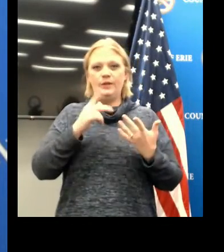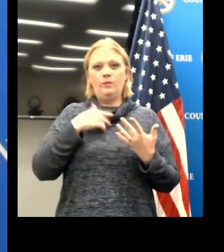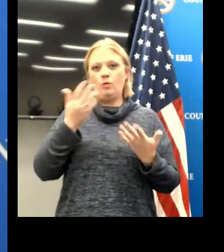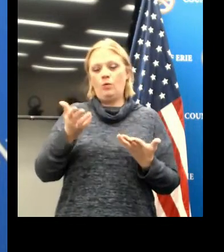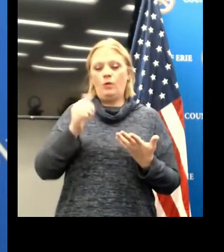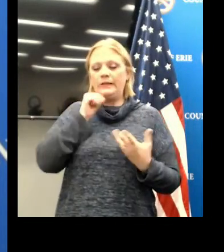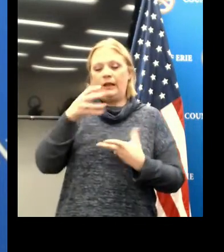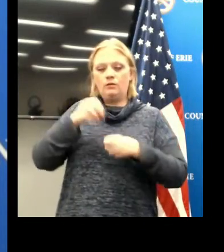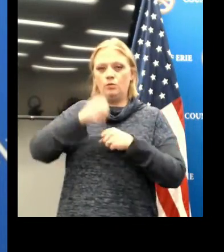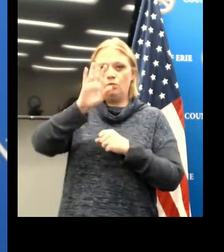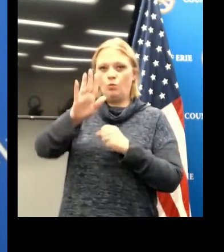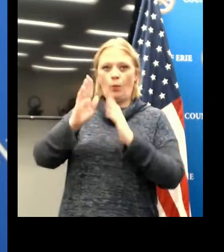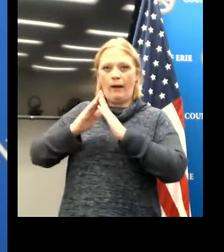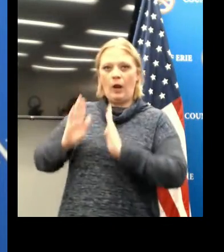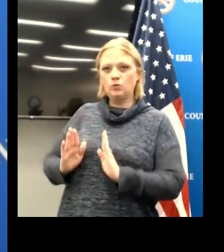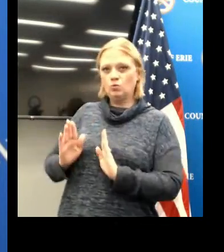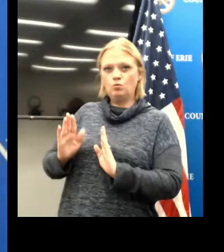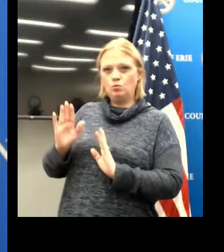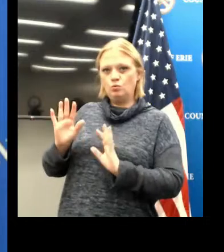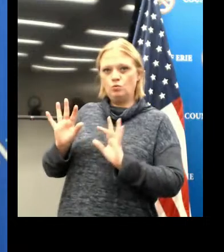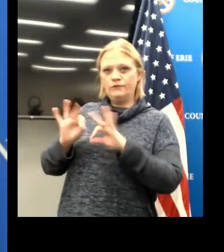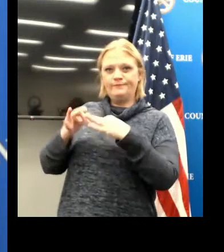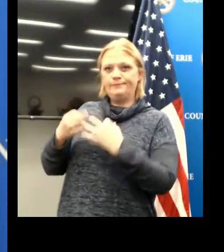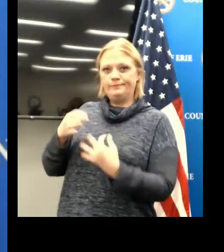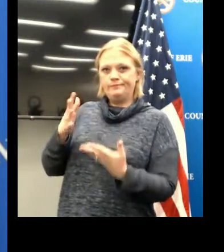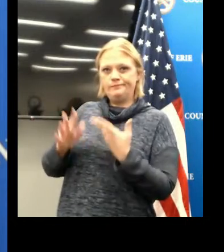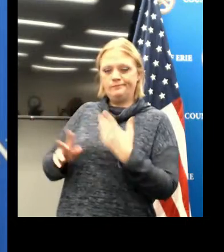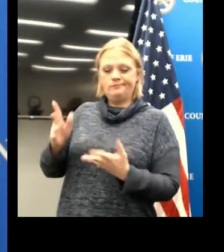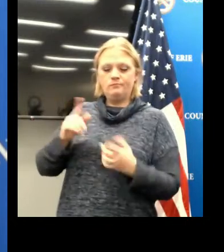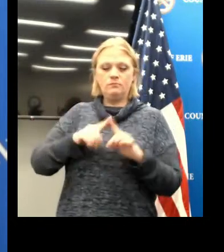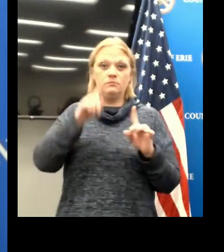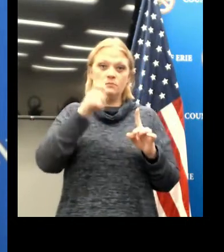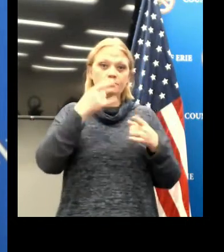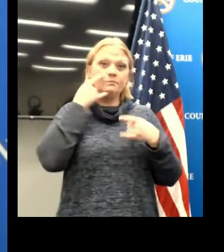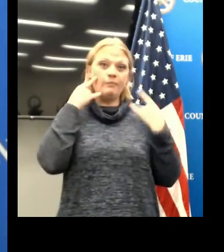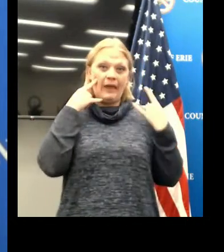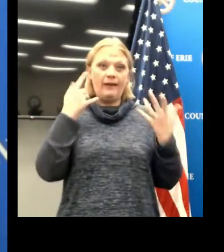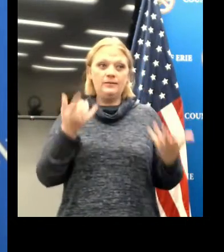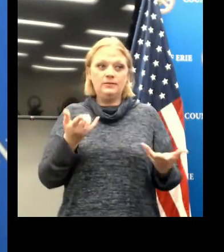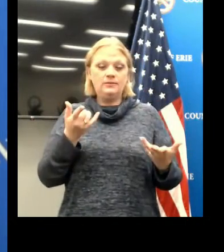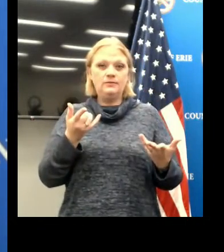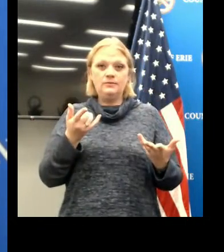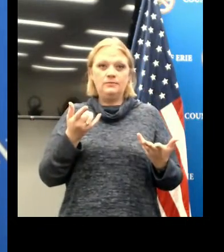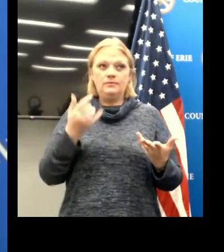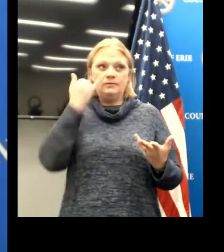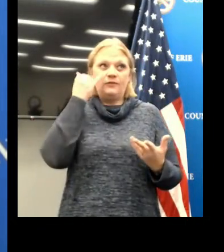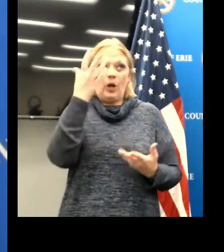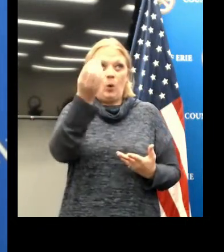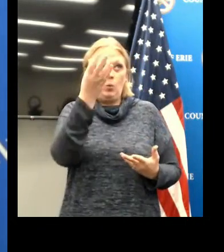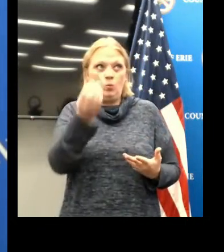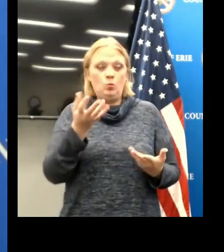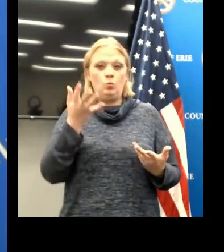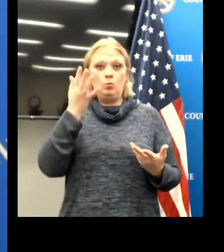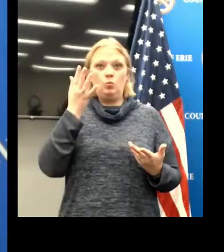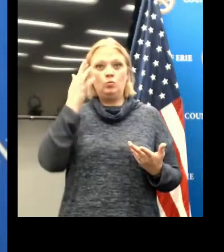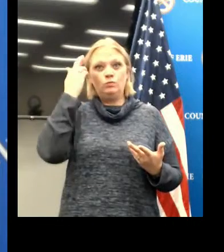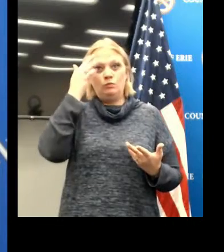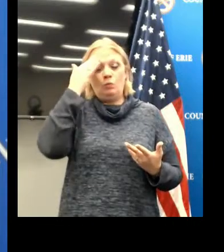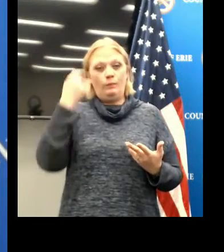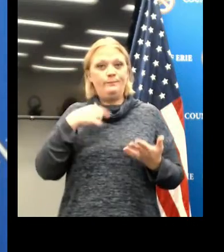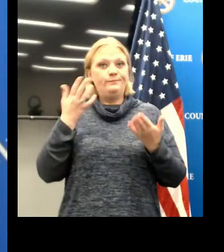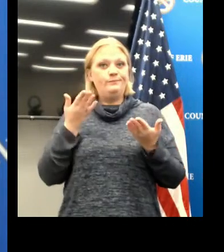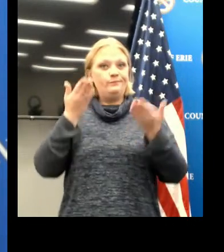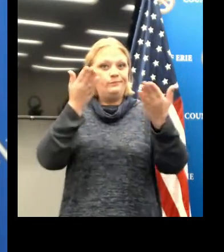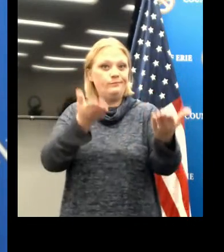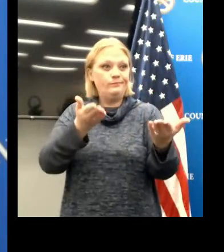home, you should be always wearing a mask except for the people that you're around at your house. It's one of the reasons why we make a recommendation